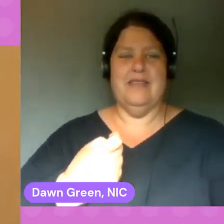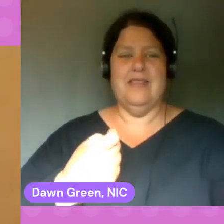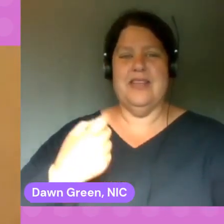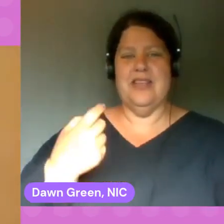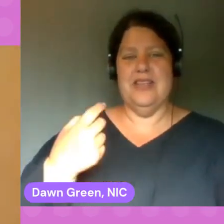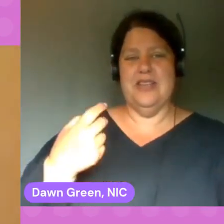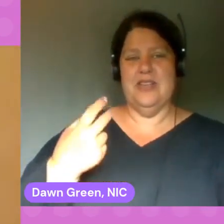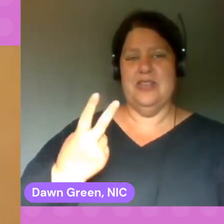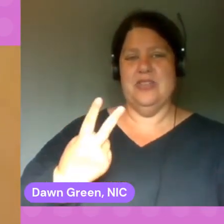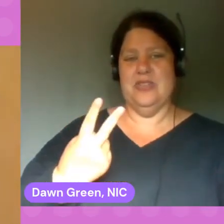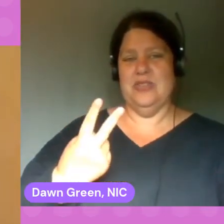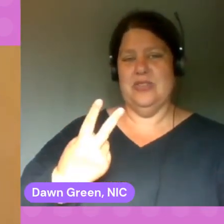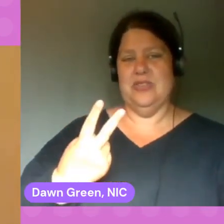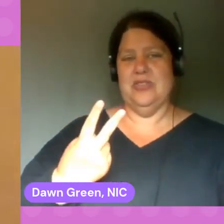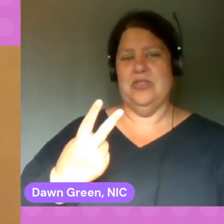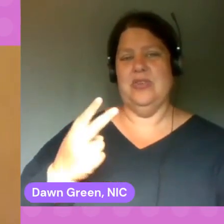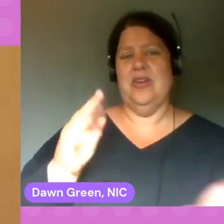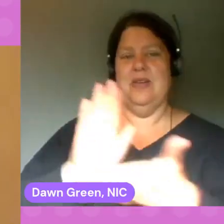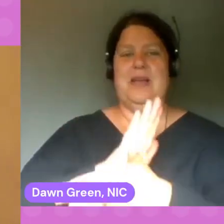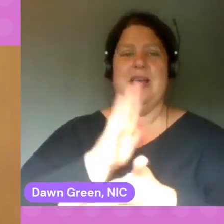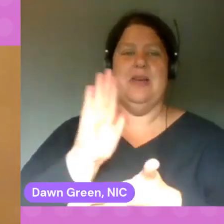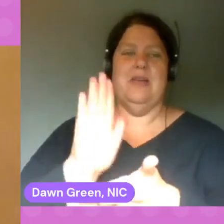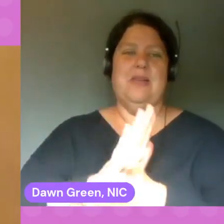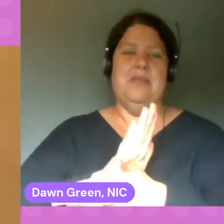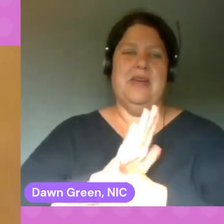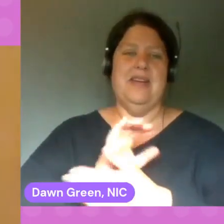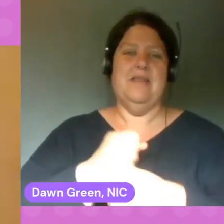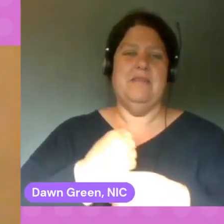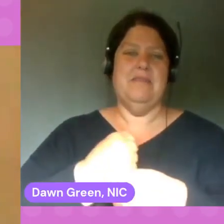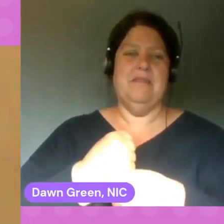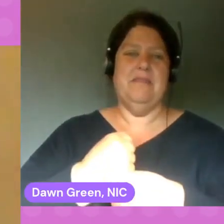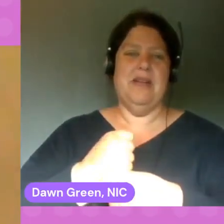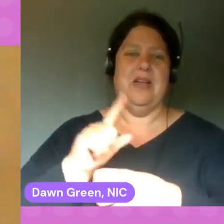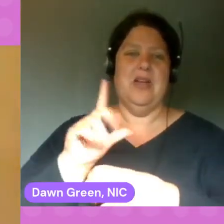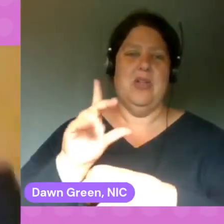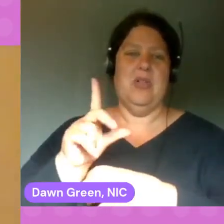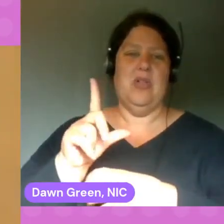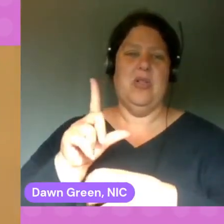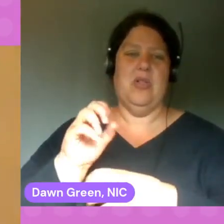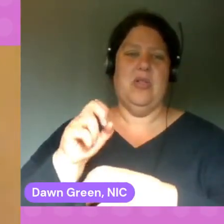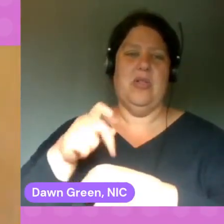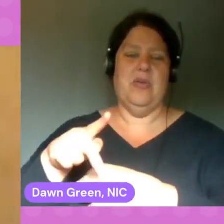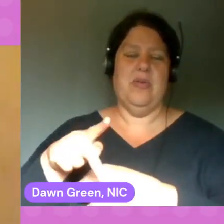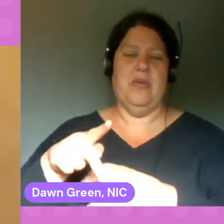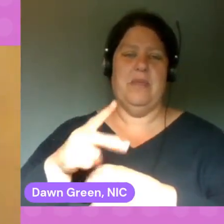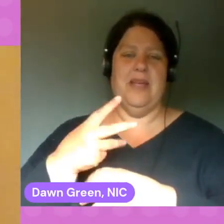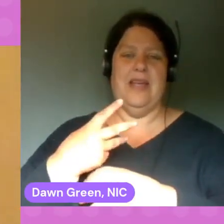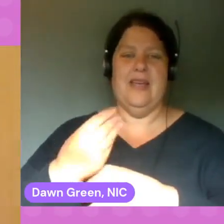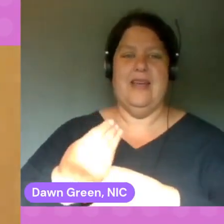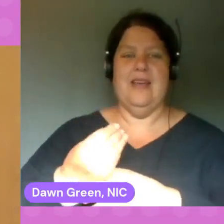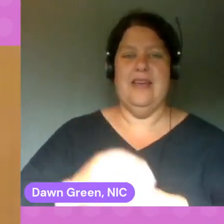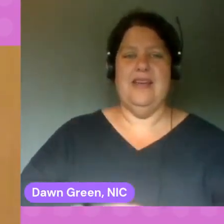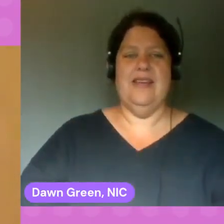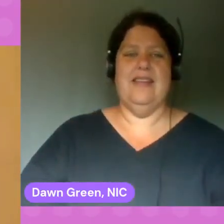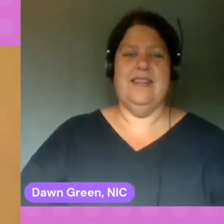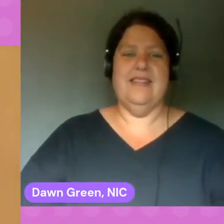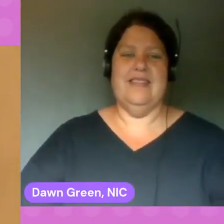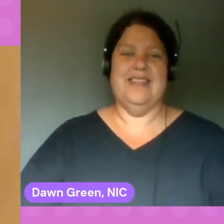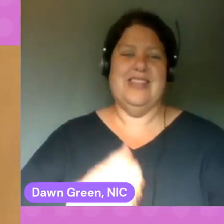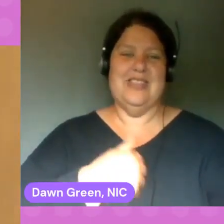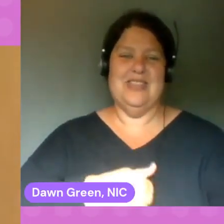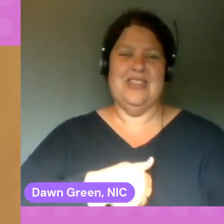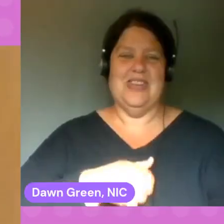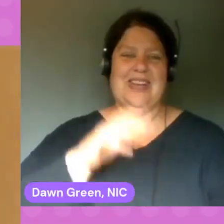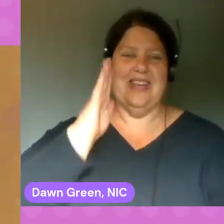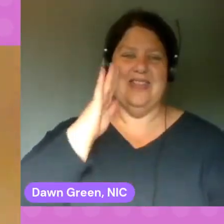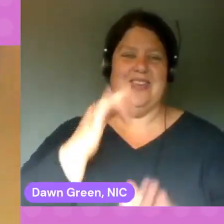2 strips of paper, and I made loops like this. And sorry, I'm gonna just